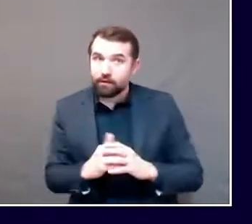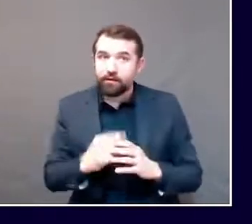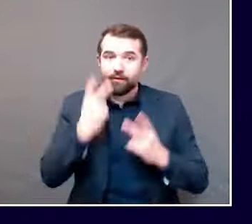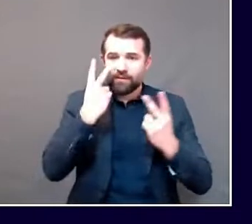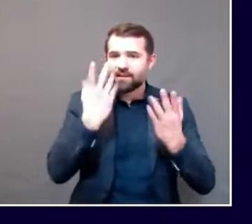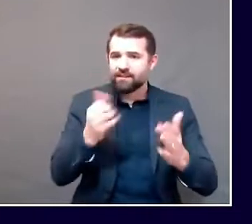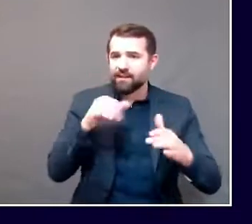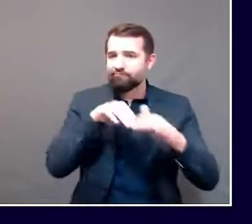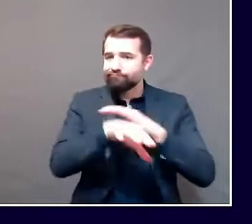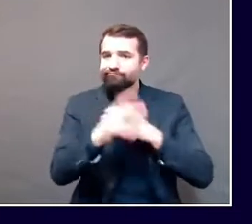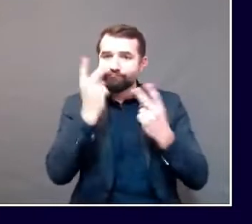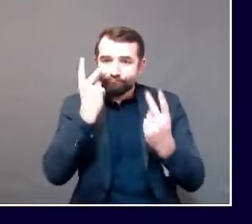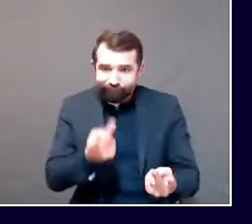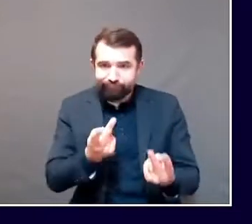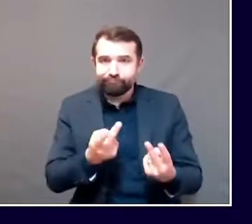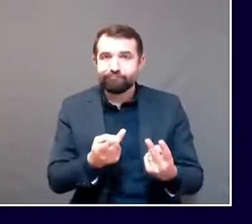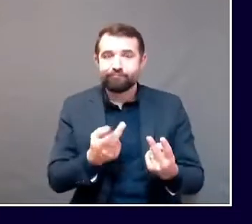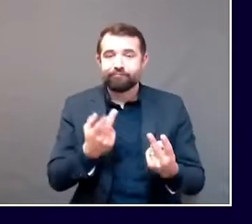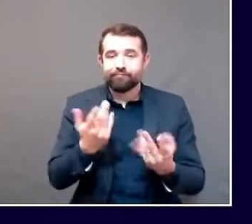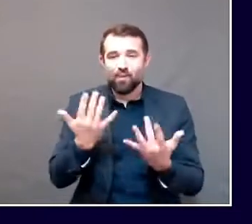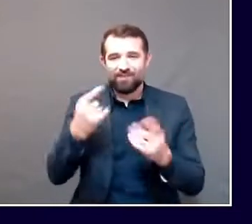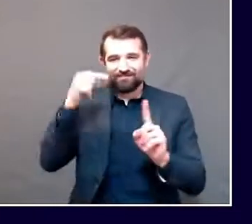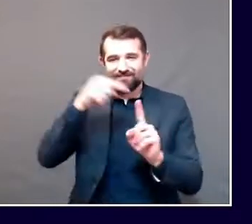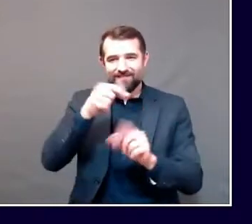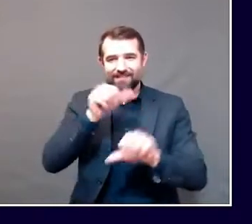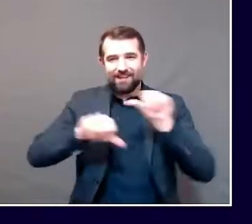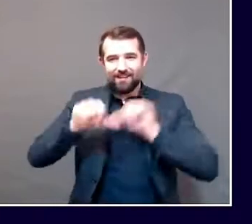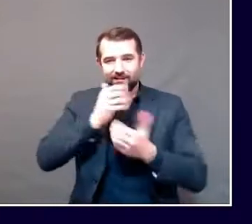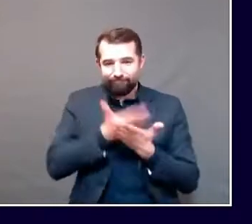question as much as it is anything else.